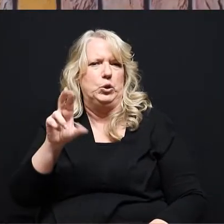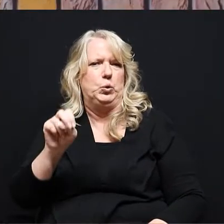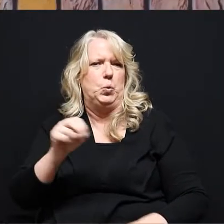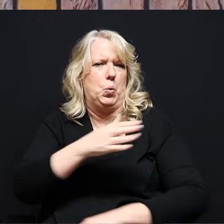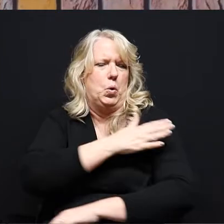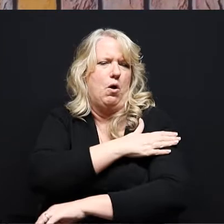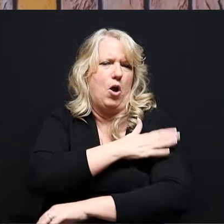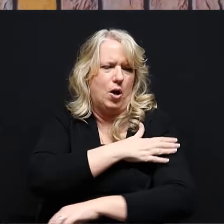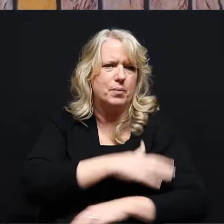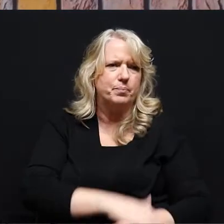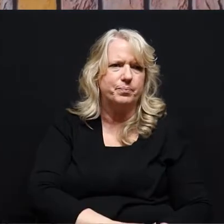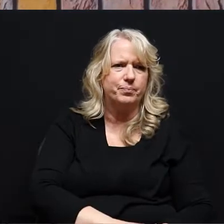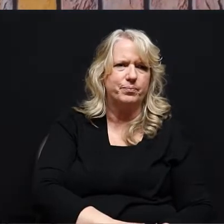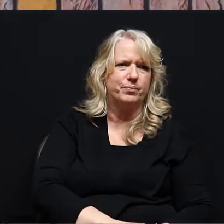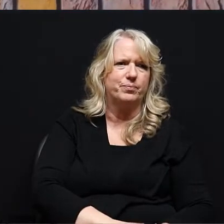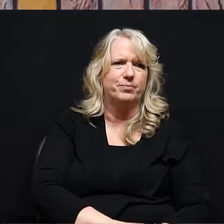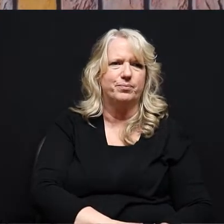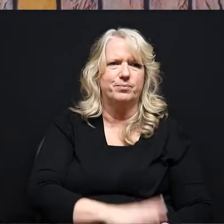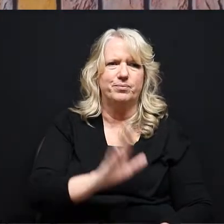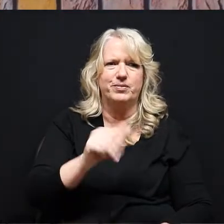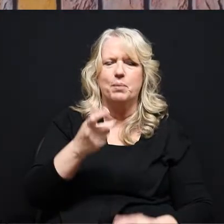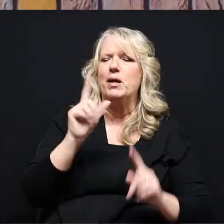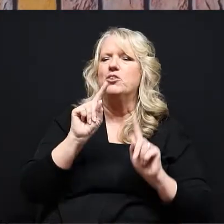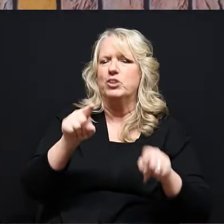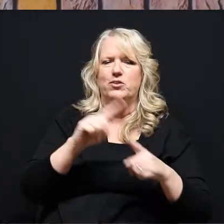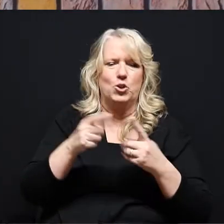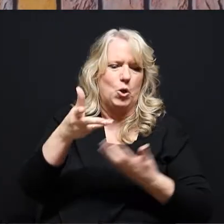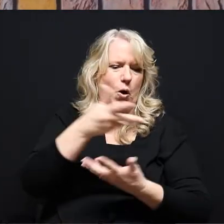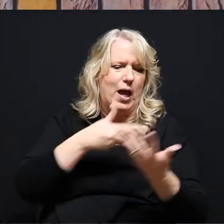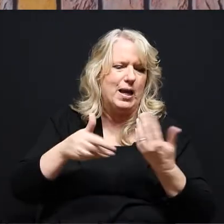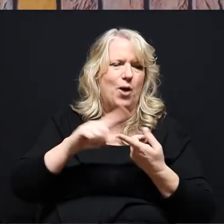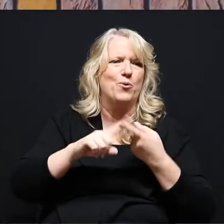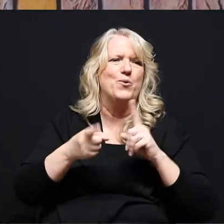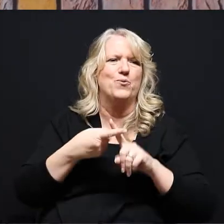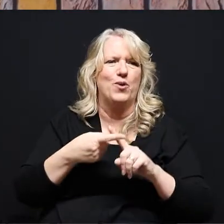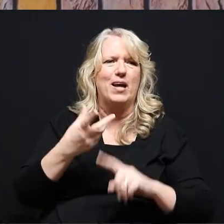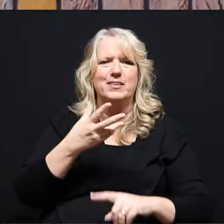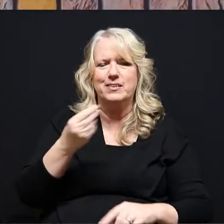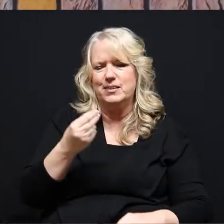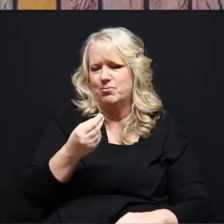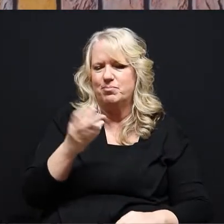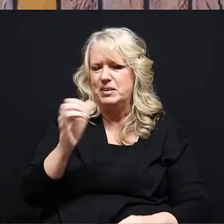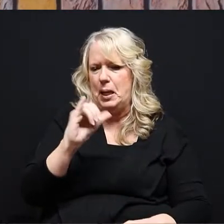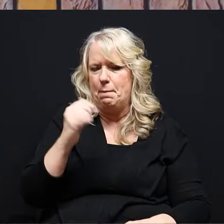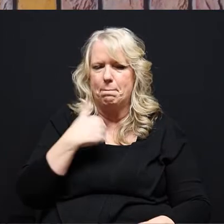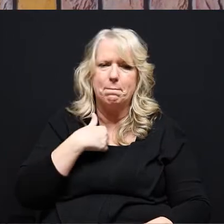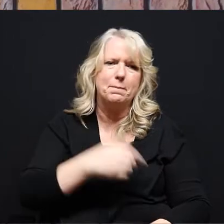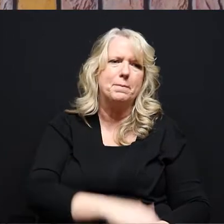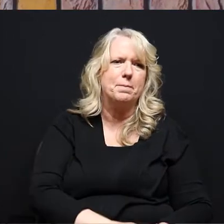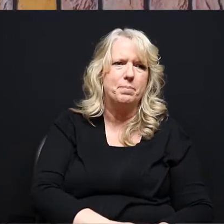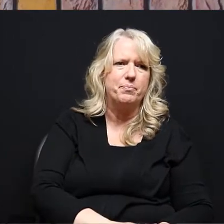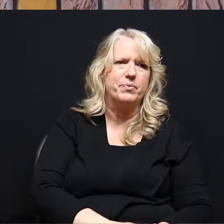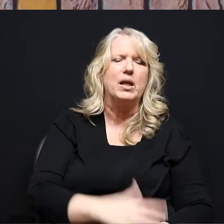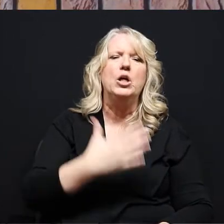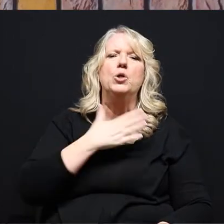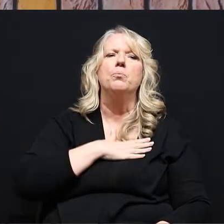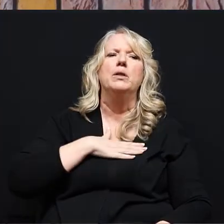it's all good. And she gets to go hang out with her friends, and I get to do stuff too. So